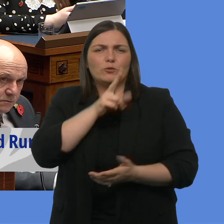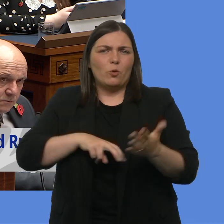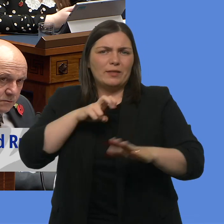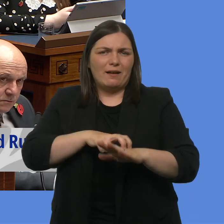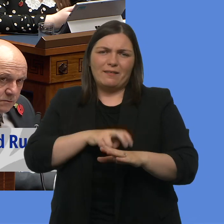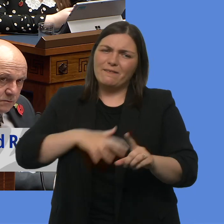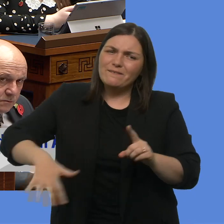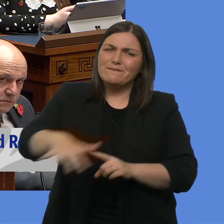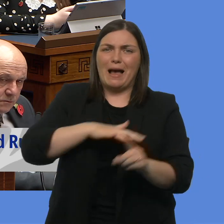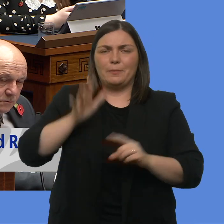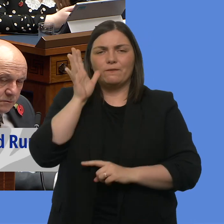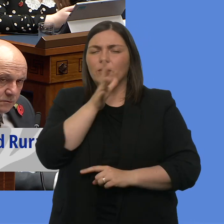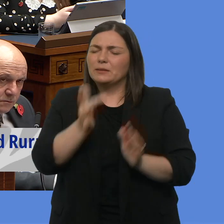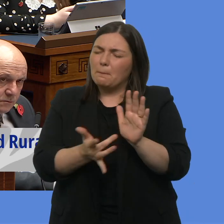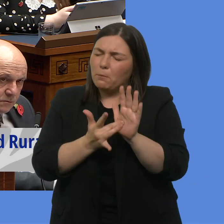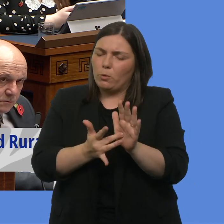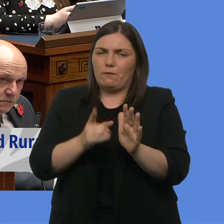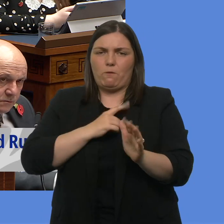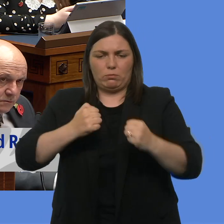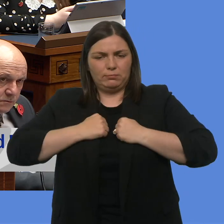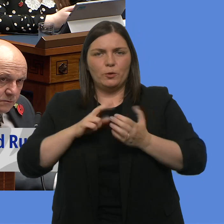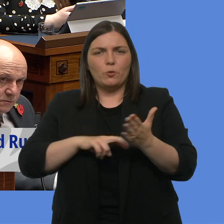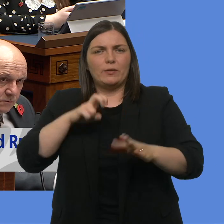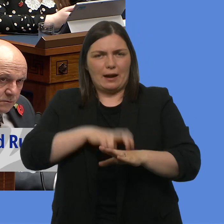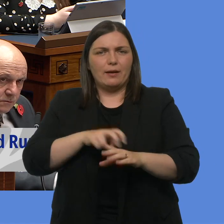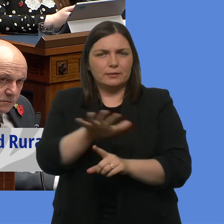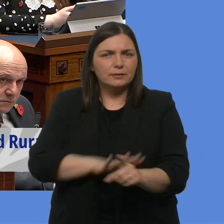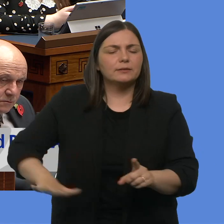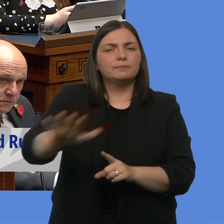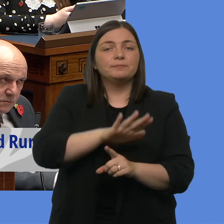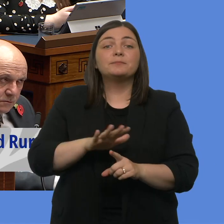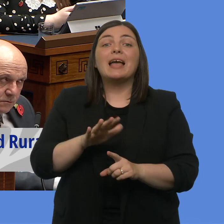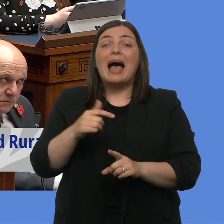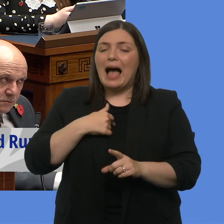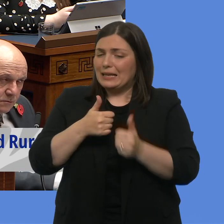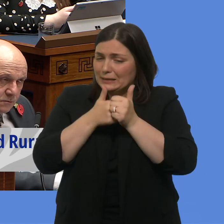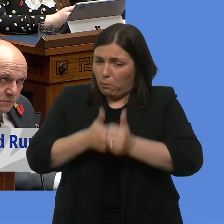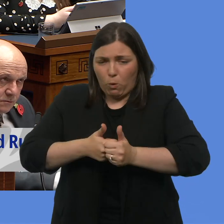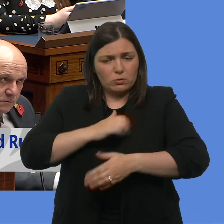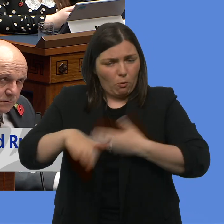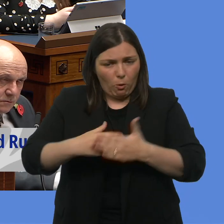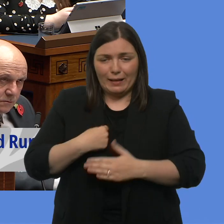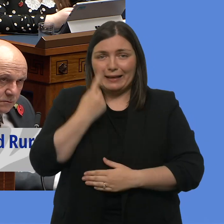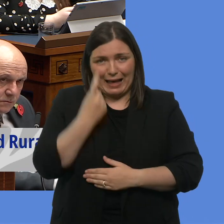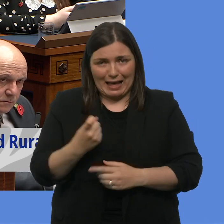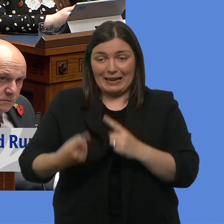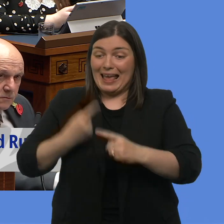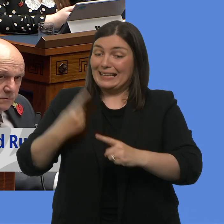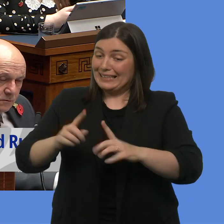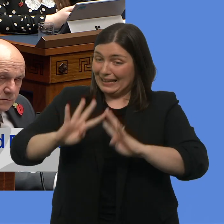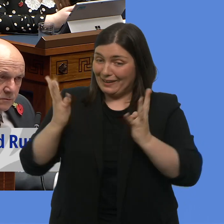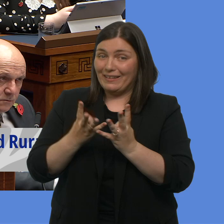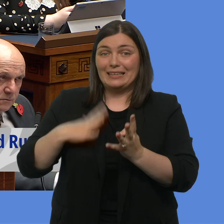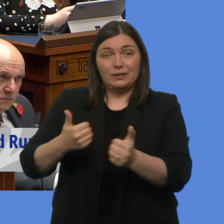farmers. I'm going to do whatever I can to support them through this. Our executive needs to come together with me in terms of ring fencing the future budget